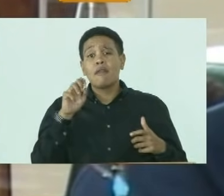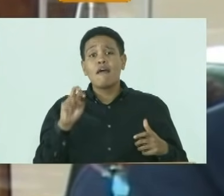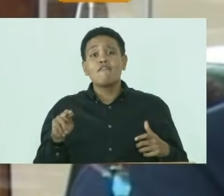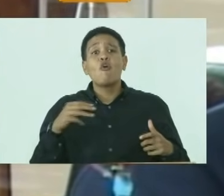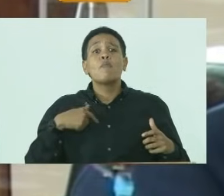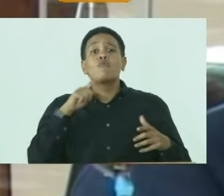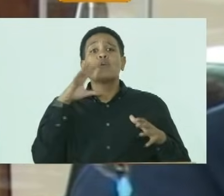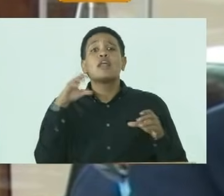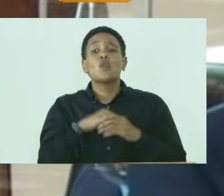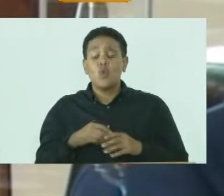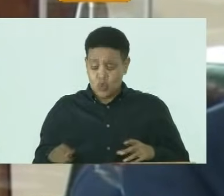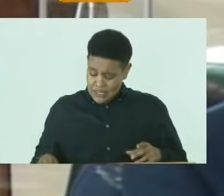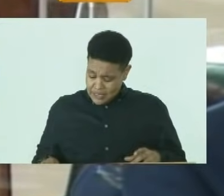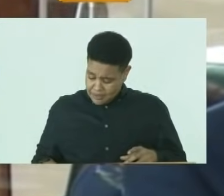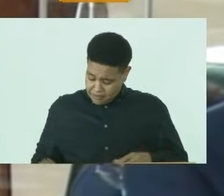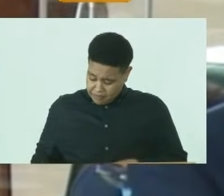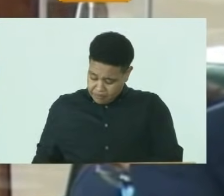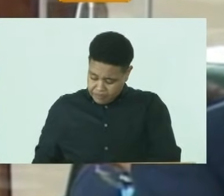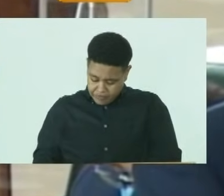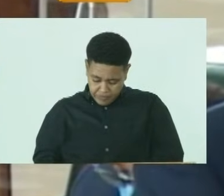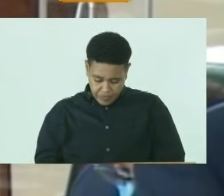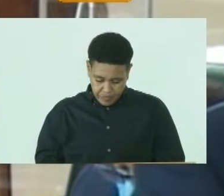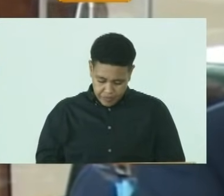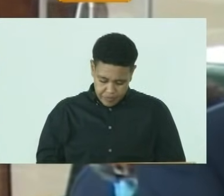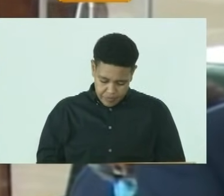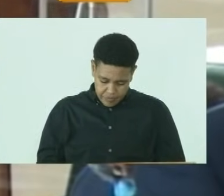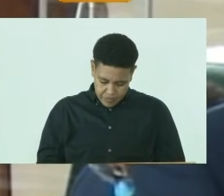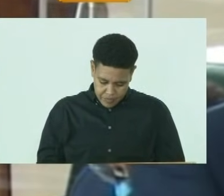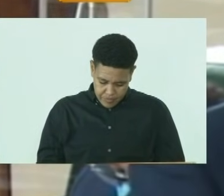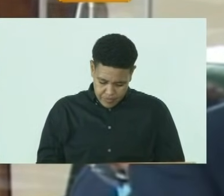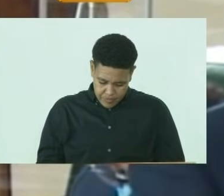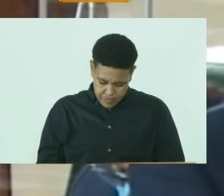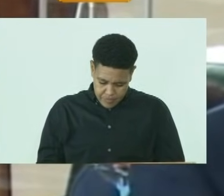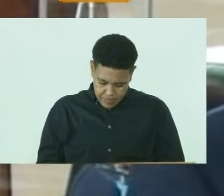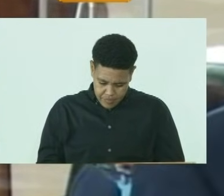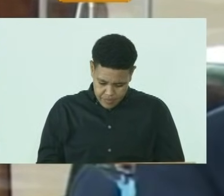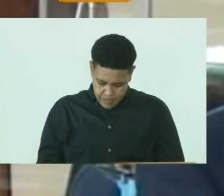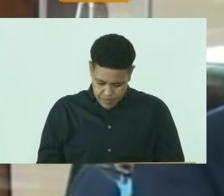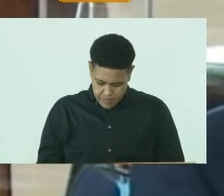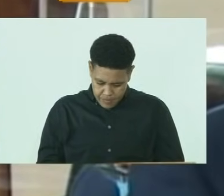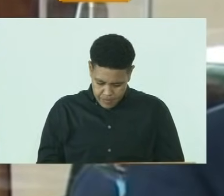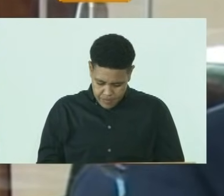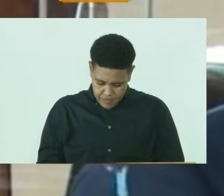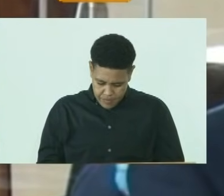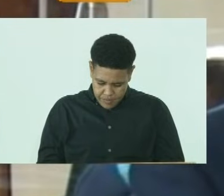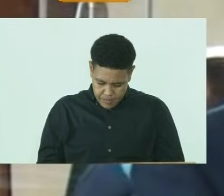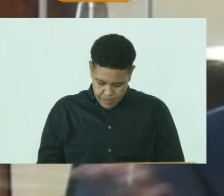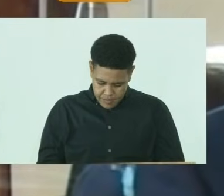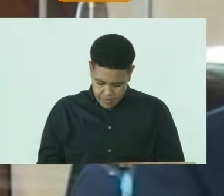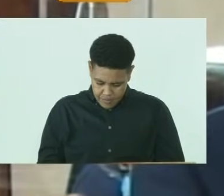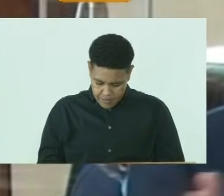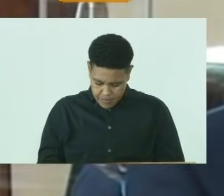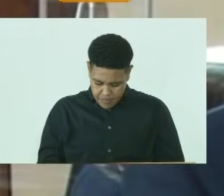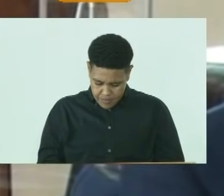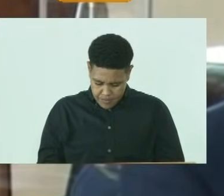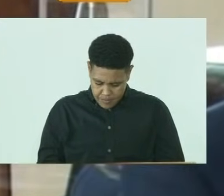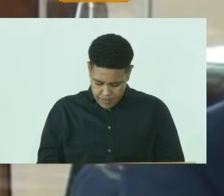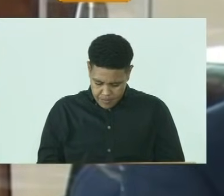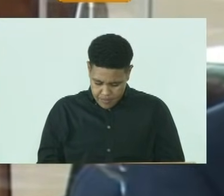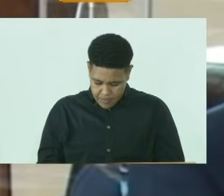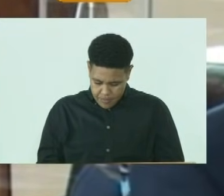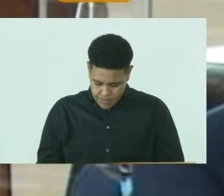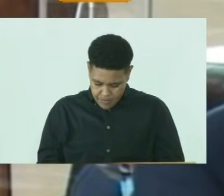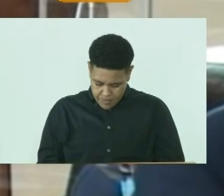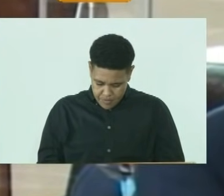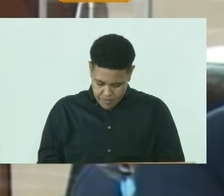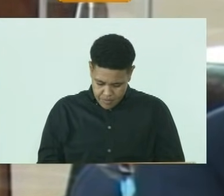included disbursements through ministries, and I will provide something so that everybody can